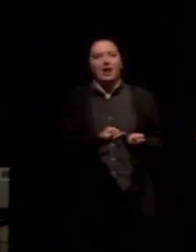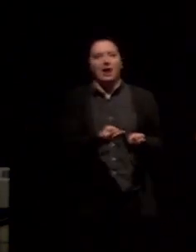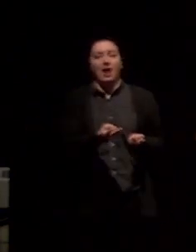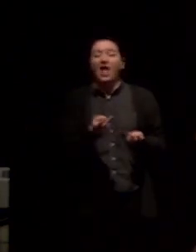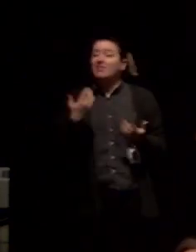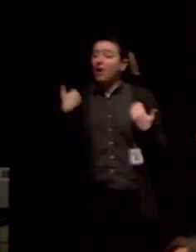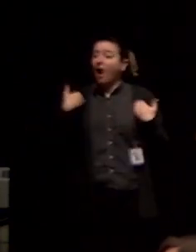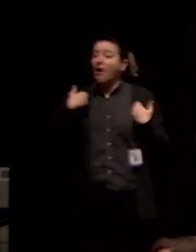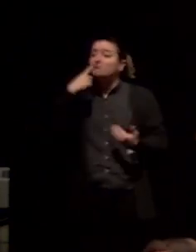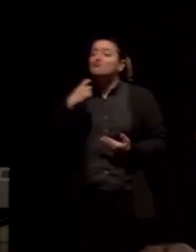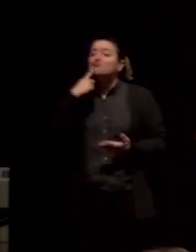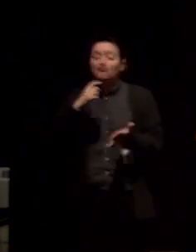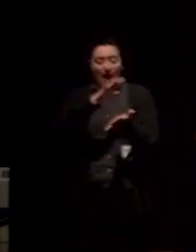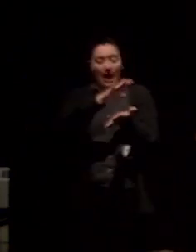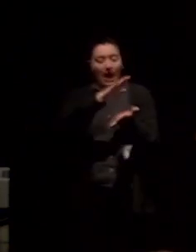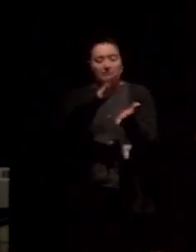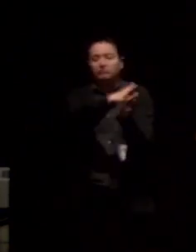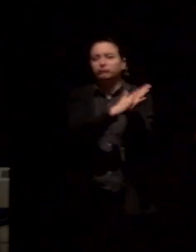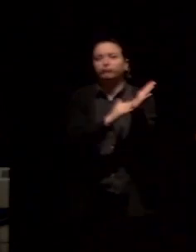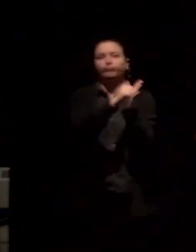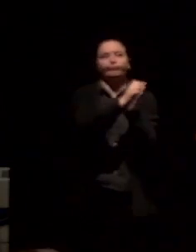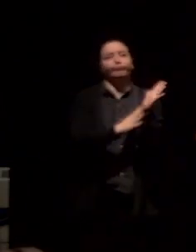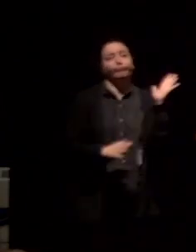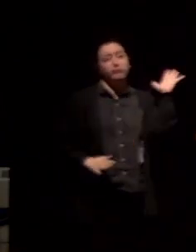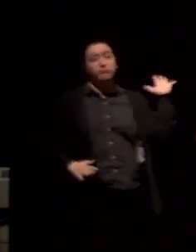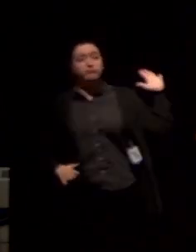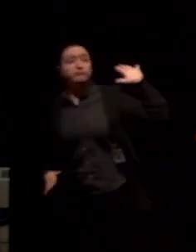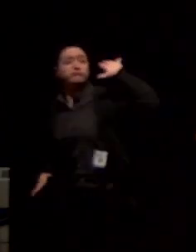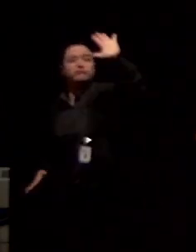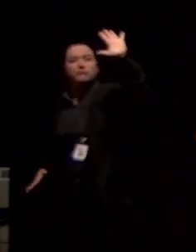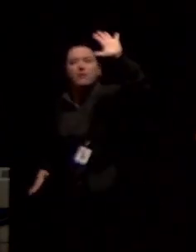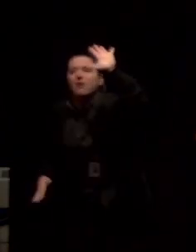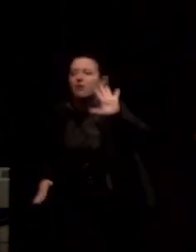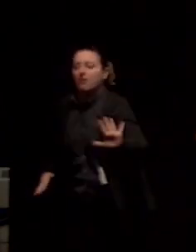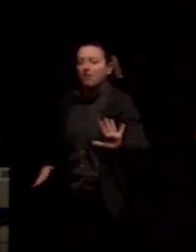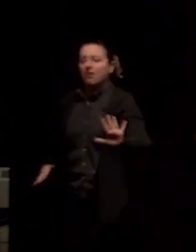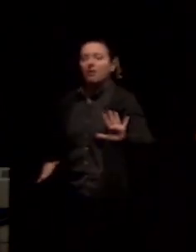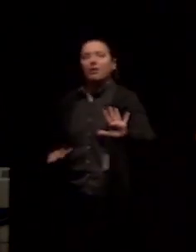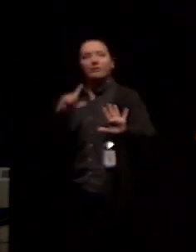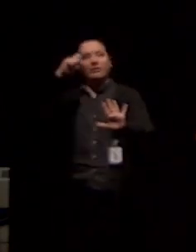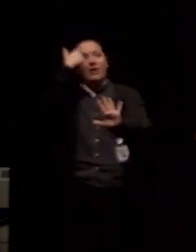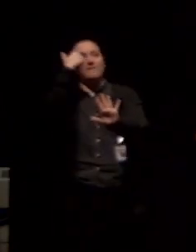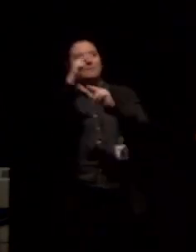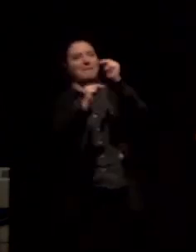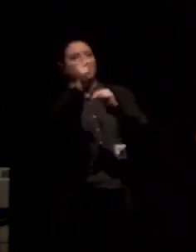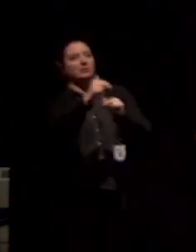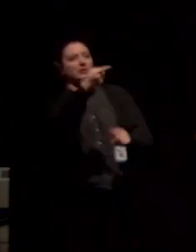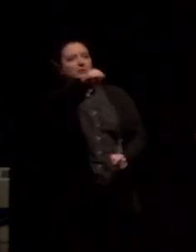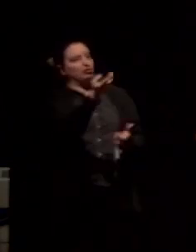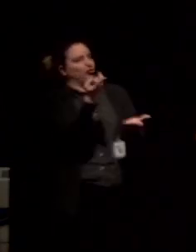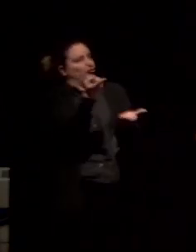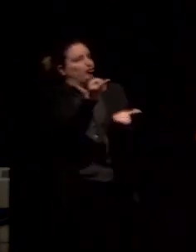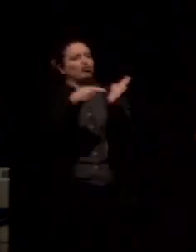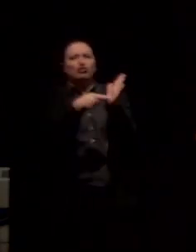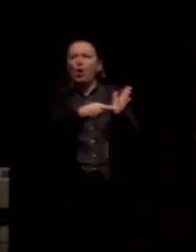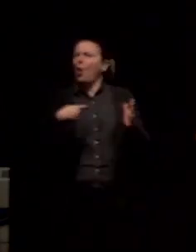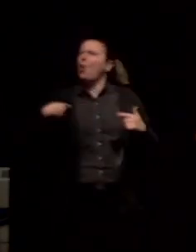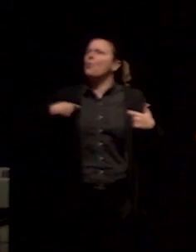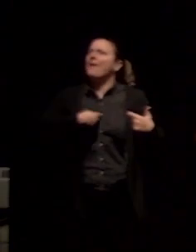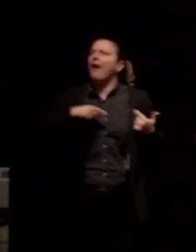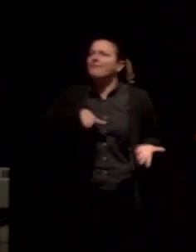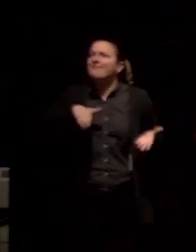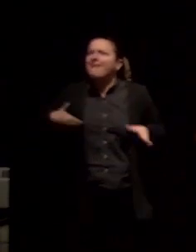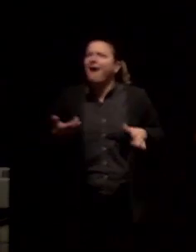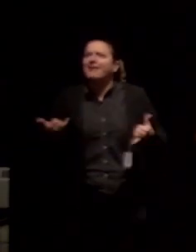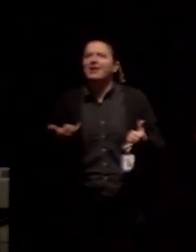doing anything, the government has blood on their hands. Very creative, resilient activism. It also, and I've seen this in other